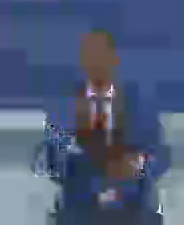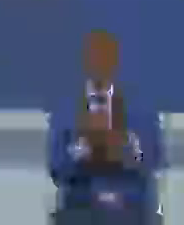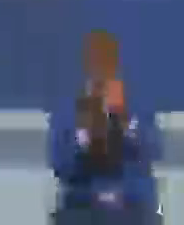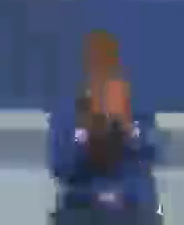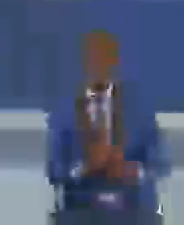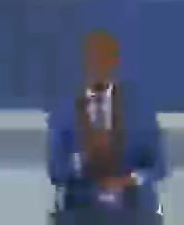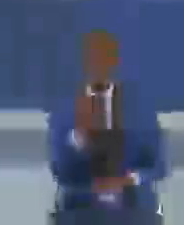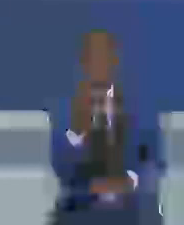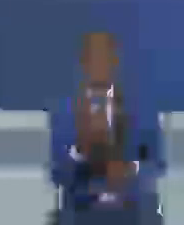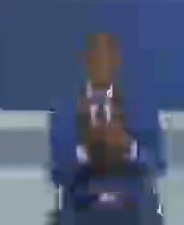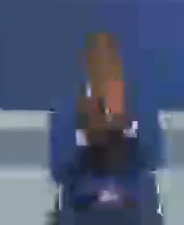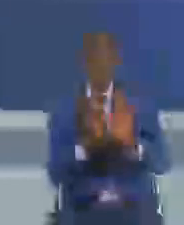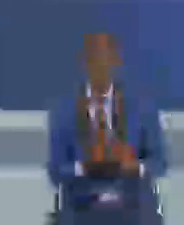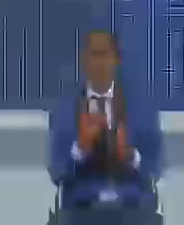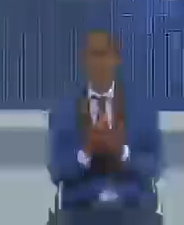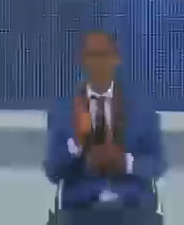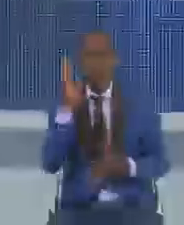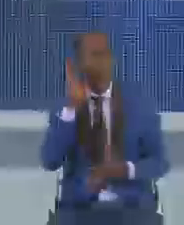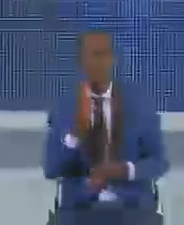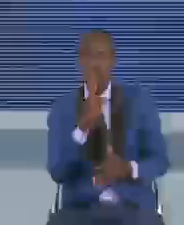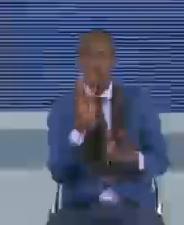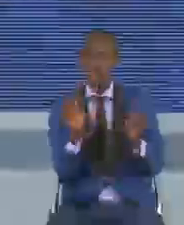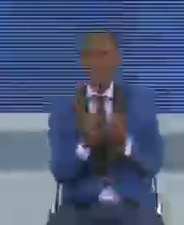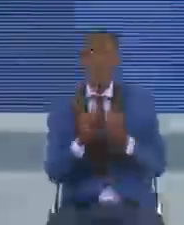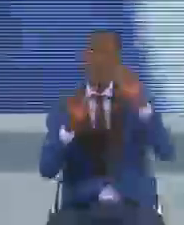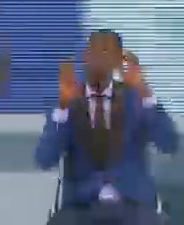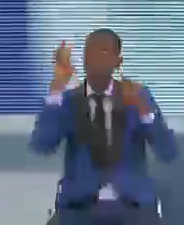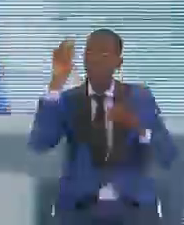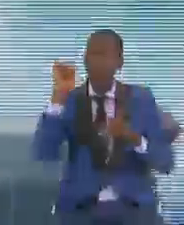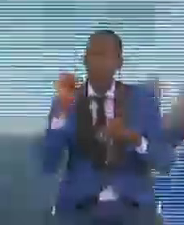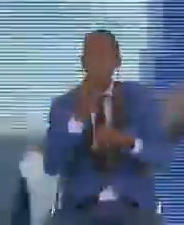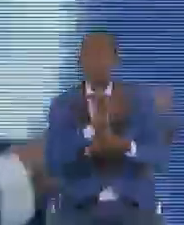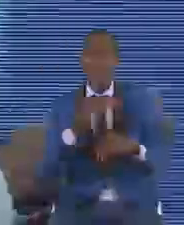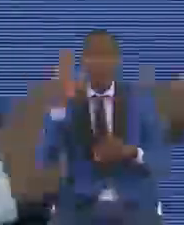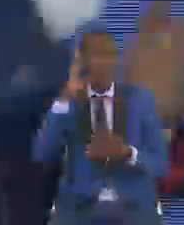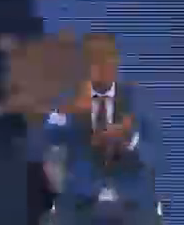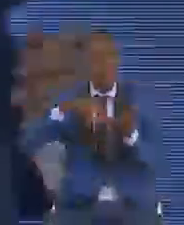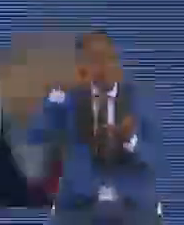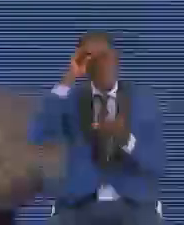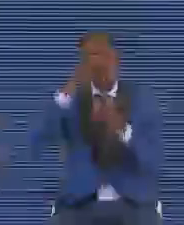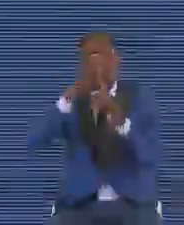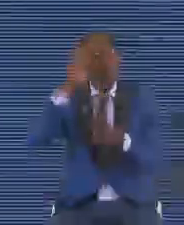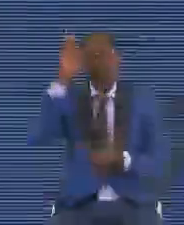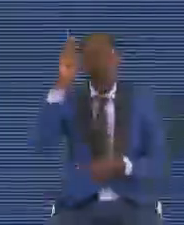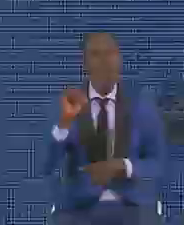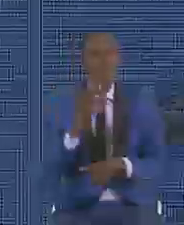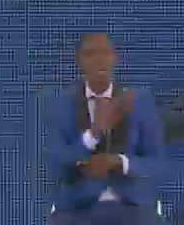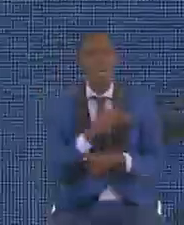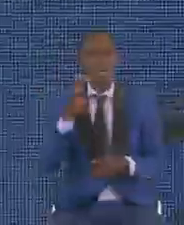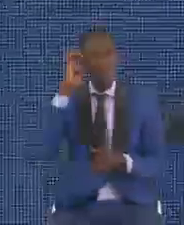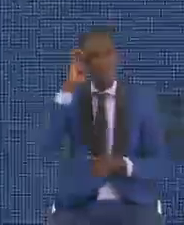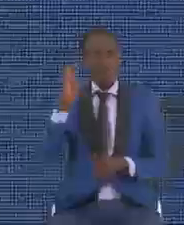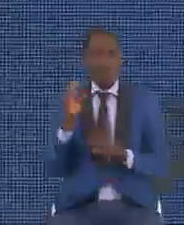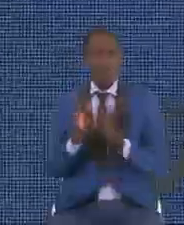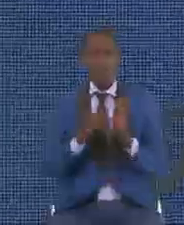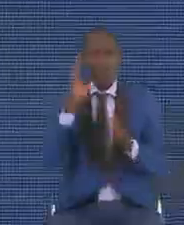12, that they will be with him, and that they will learn from him, and then he will send them forth